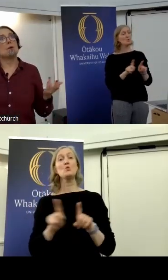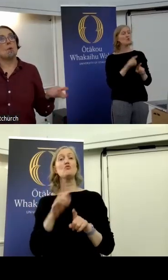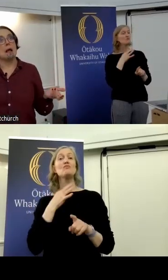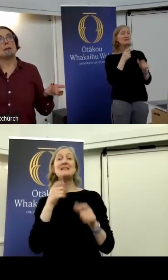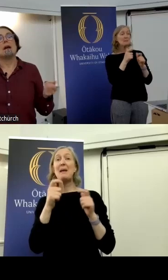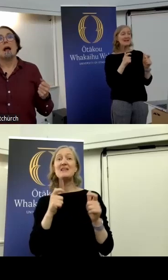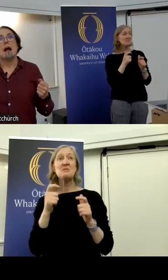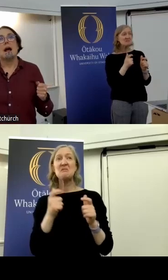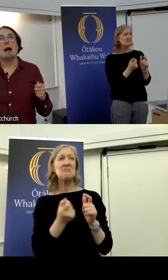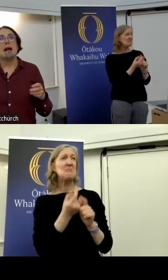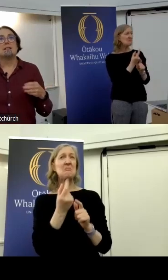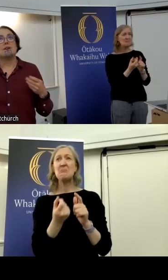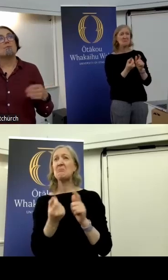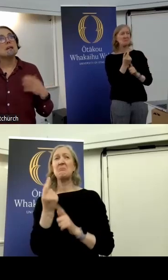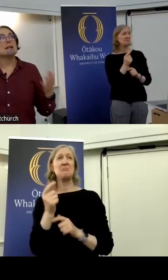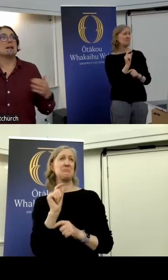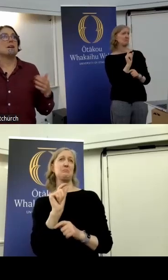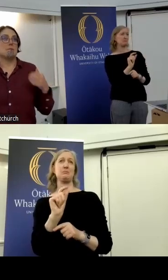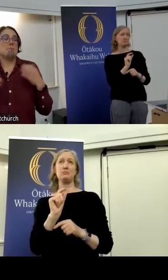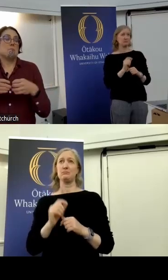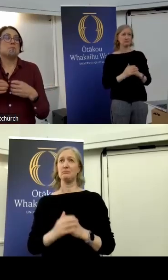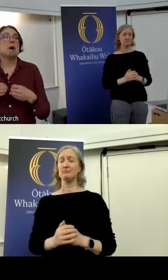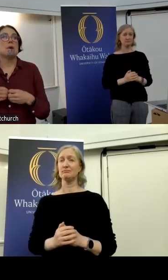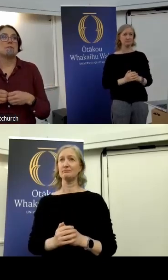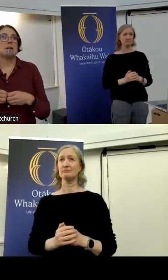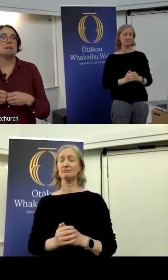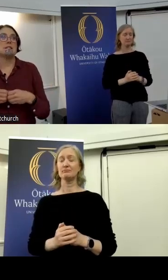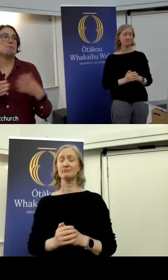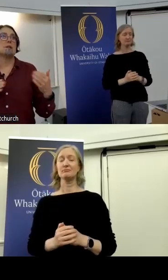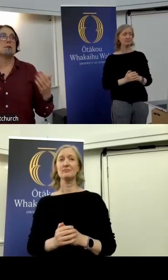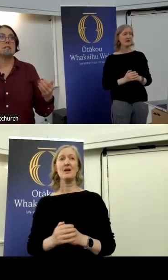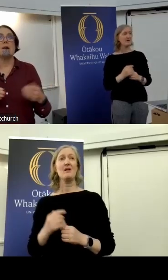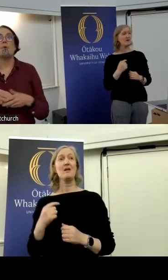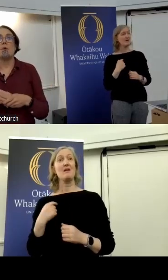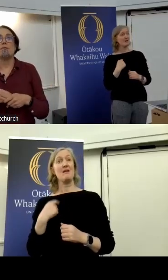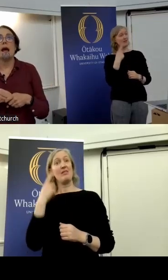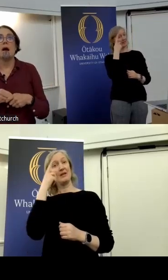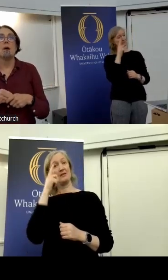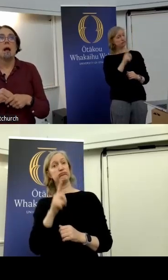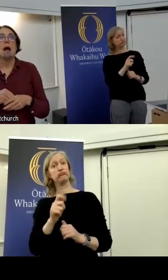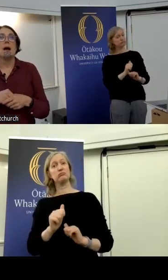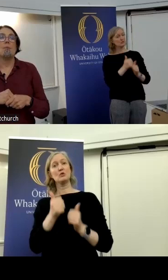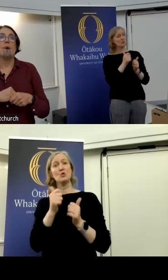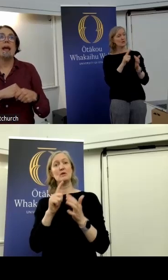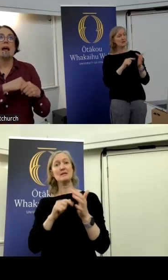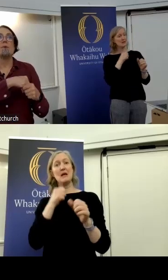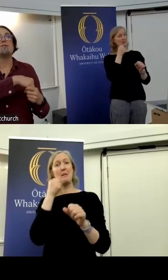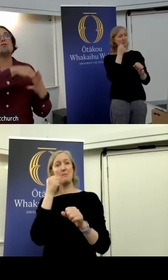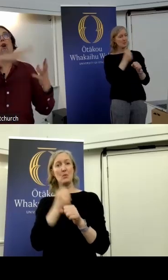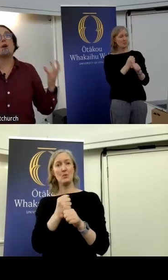done well. And so really, and to my way of thinking, that's a really good example of how